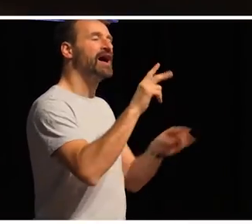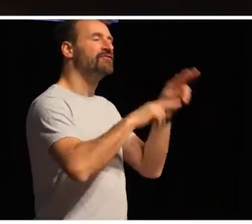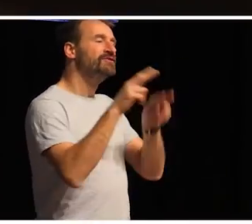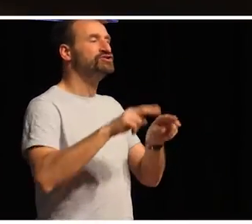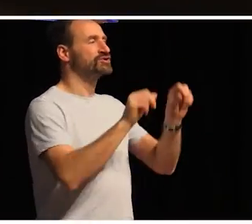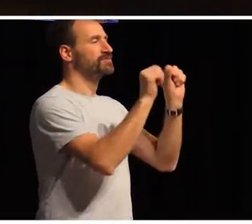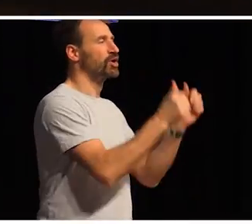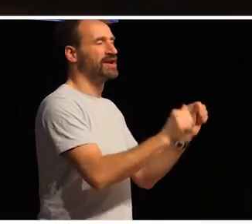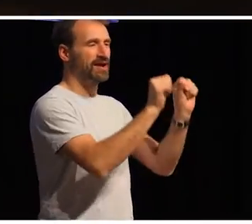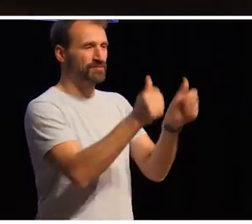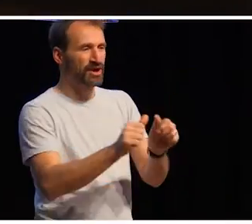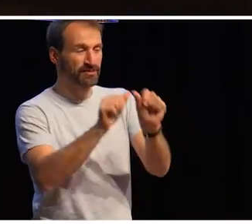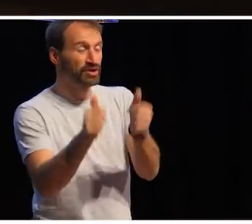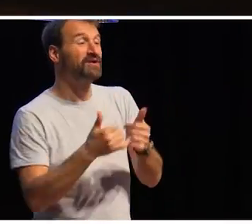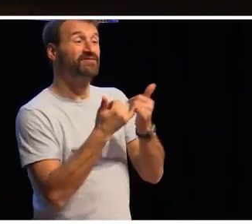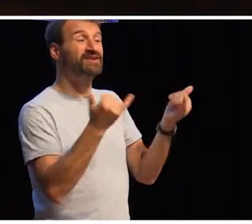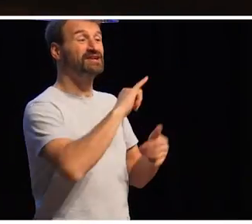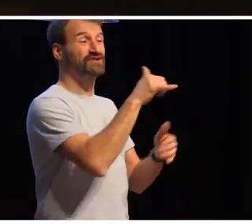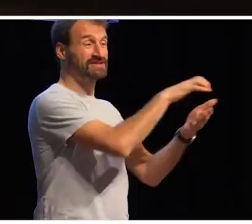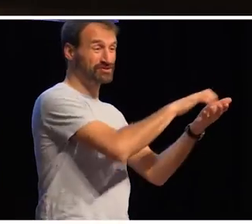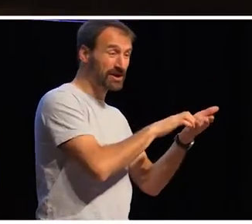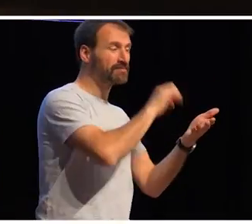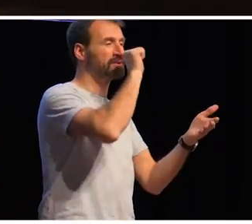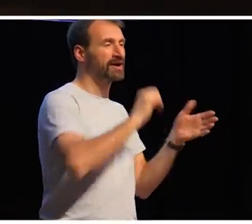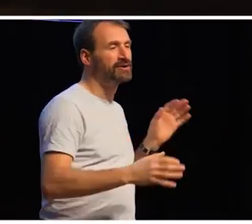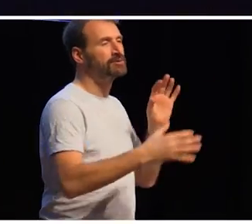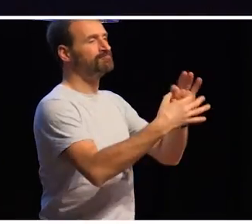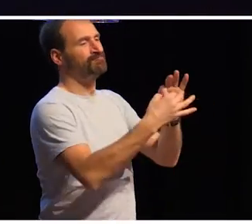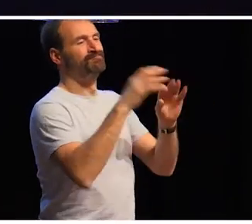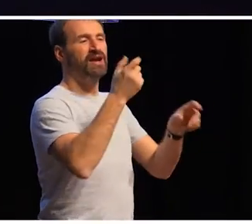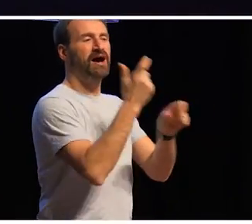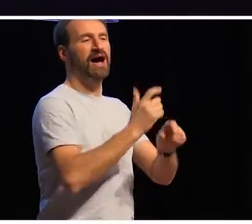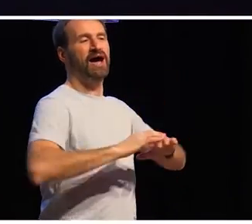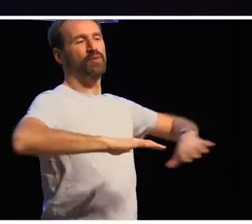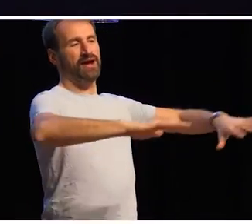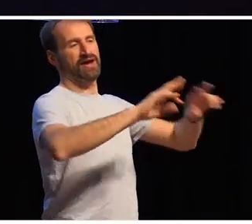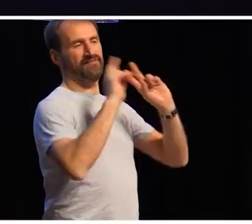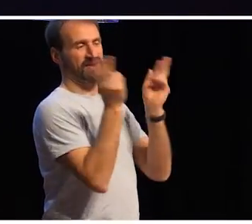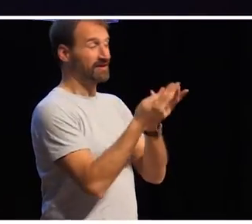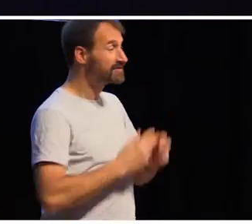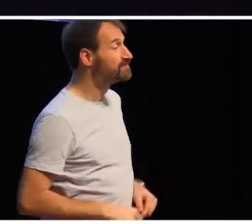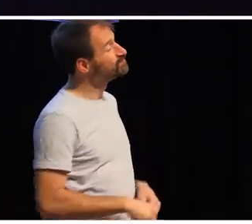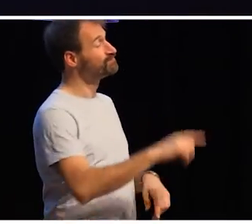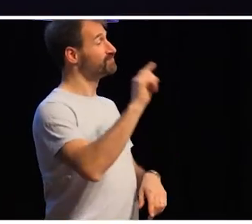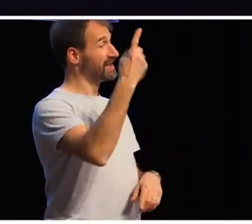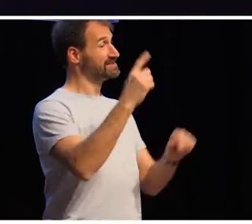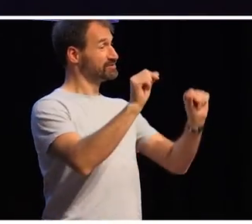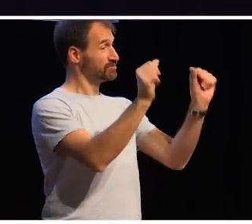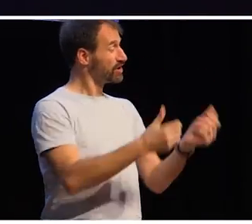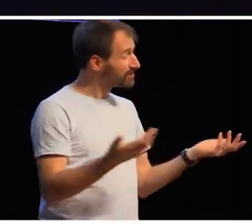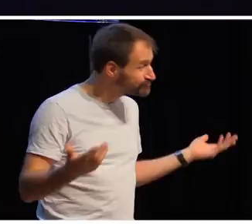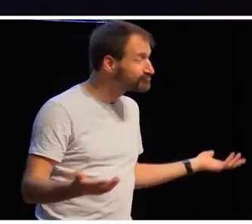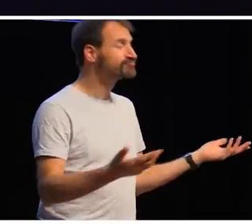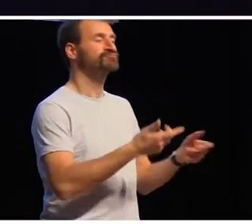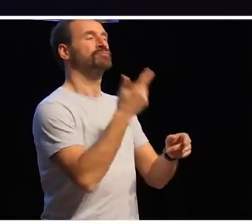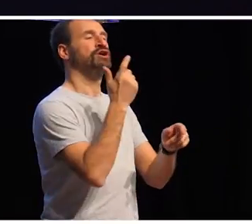can interact with the hardware world. Let's talk about the first model. First model is basically JavaScript running on the